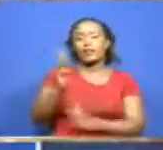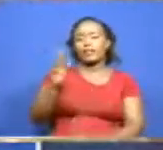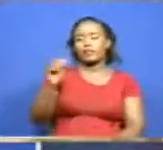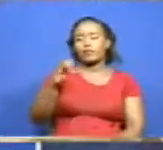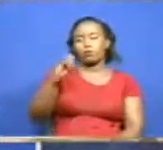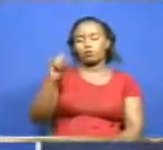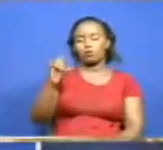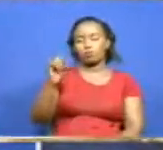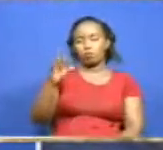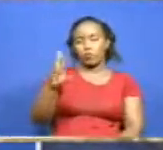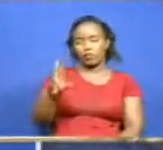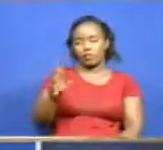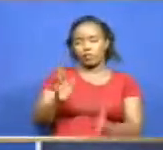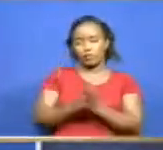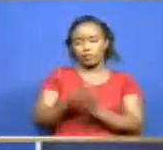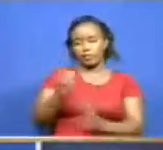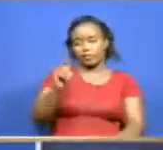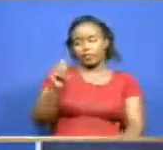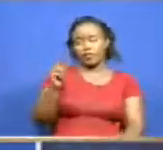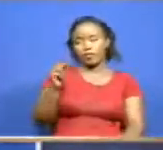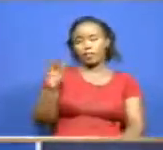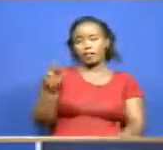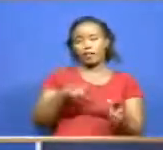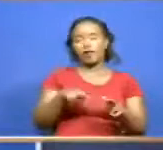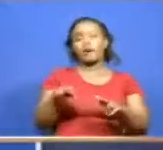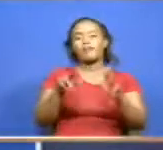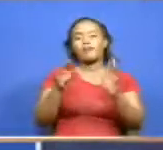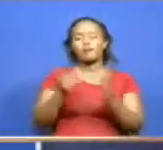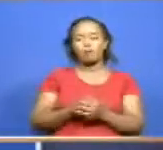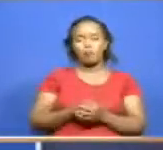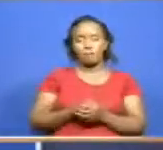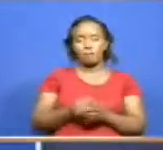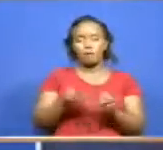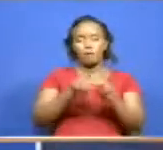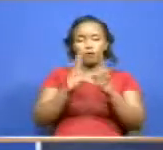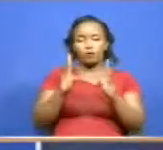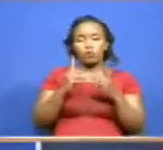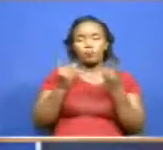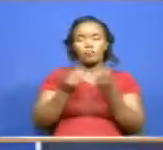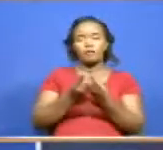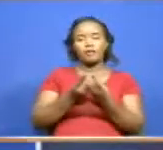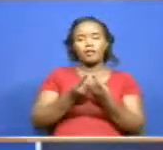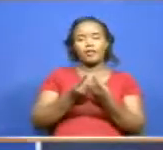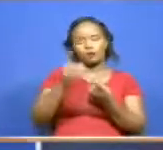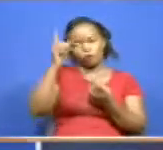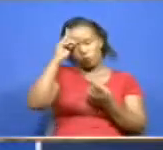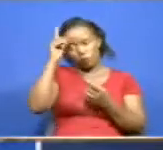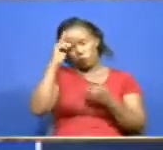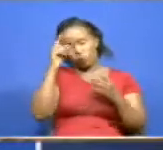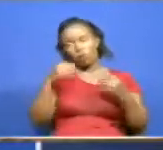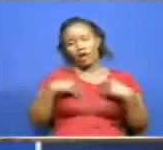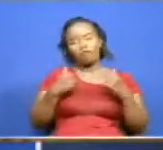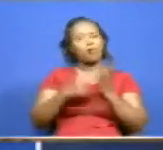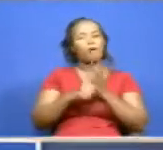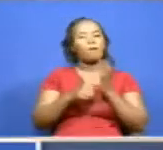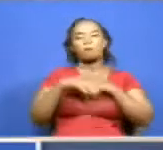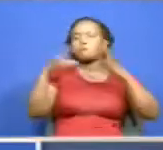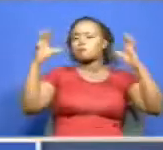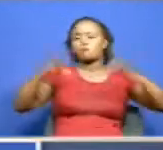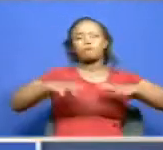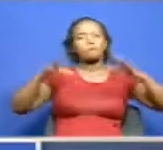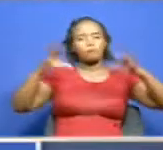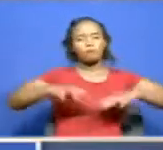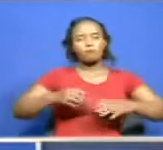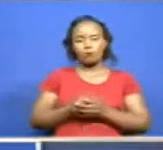Marsabit, and Tana River counties, where the Met Department has predicted below average to no rain. Mafuno yanayosenda